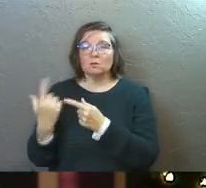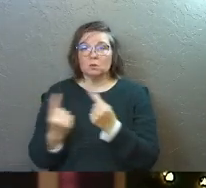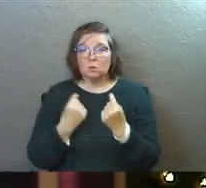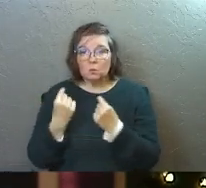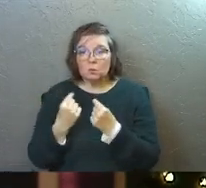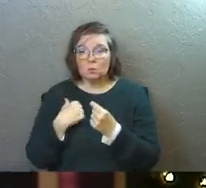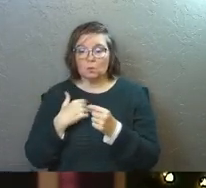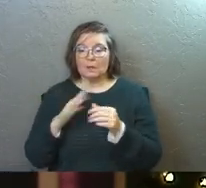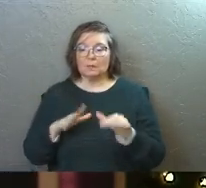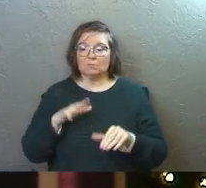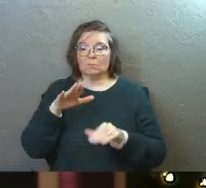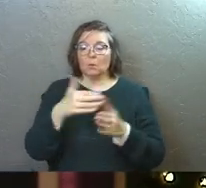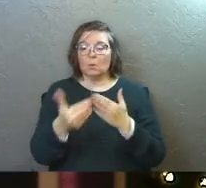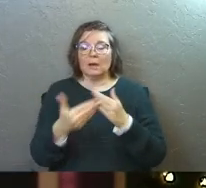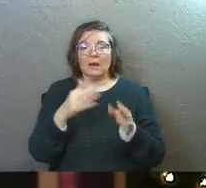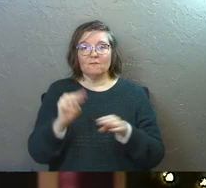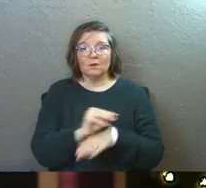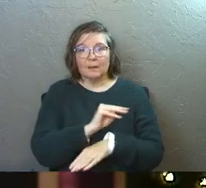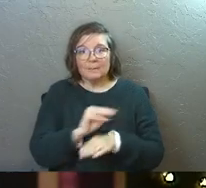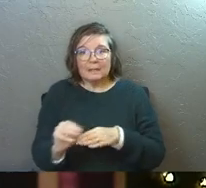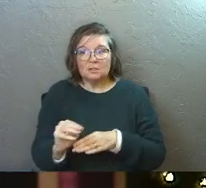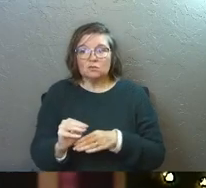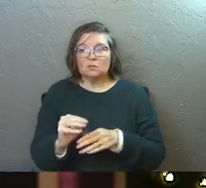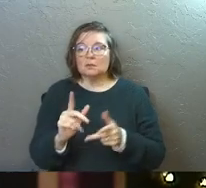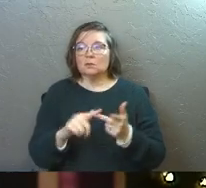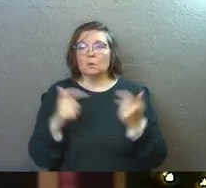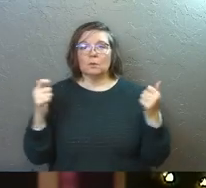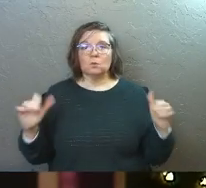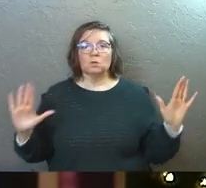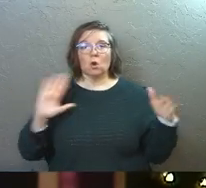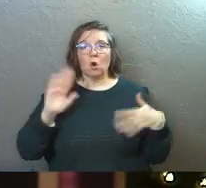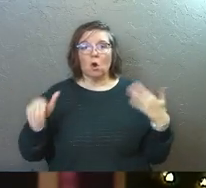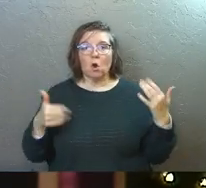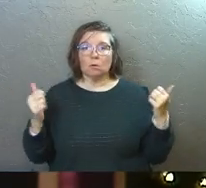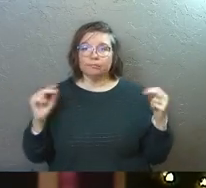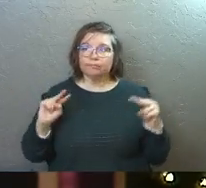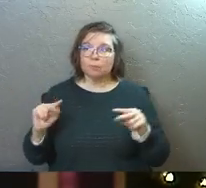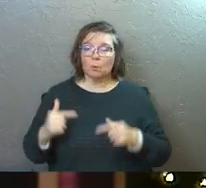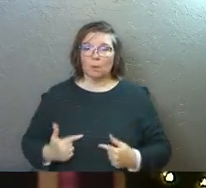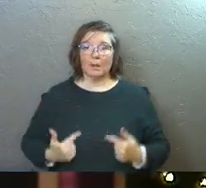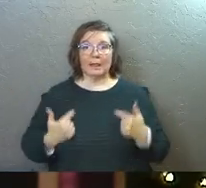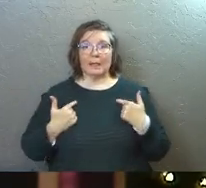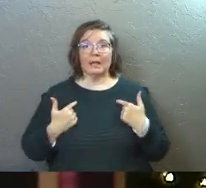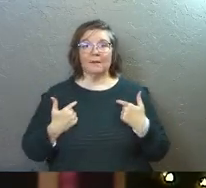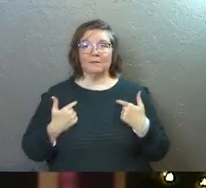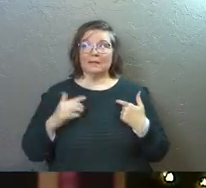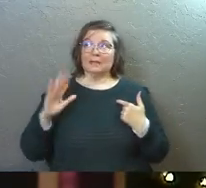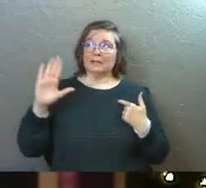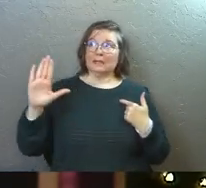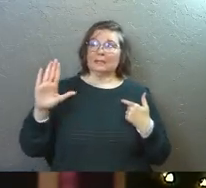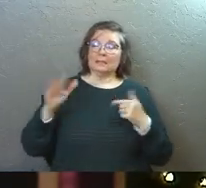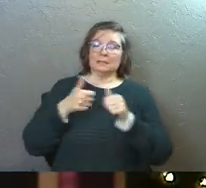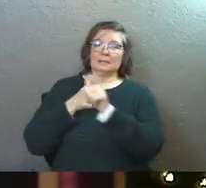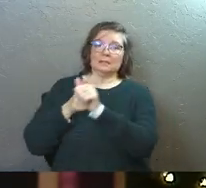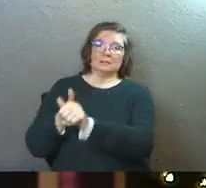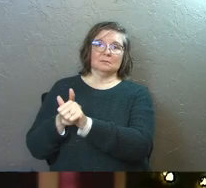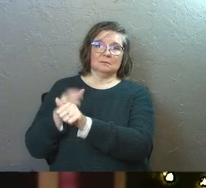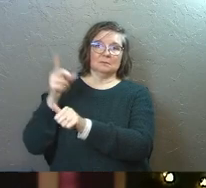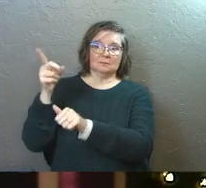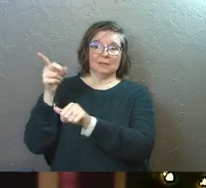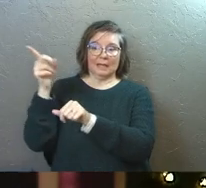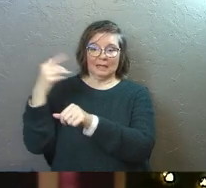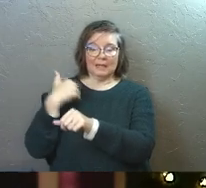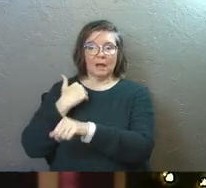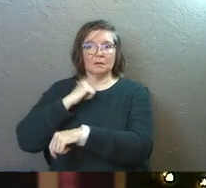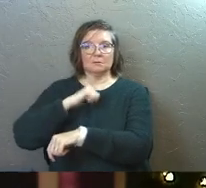do. We would step into whatever ministry he calls us to step into. We would surrender all to him. We would live the life his way, the life